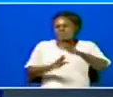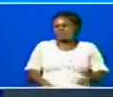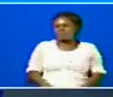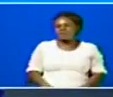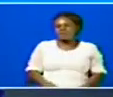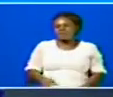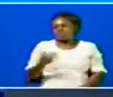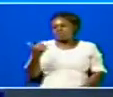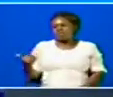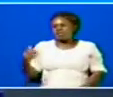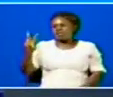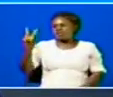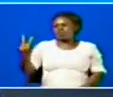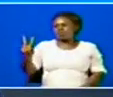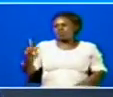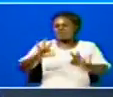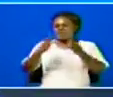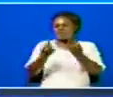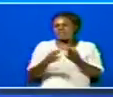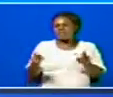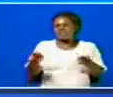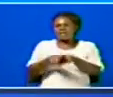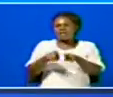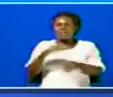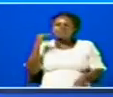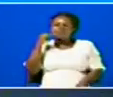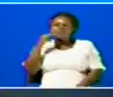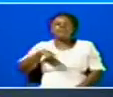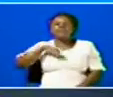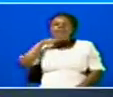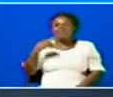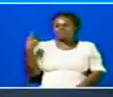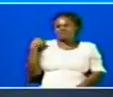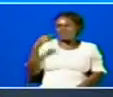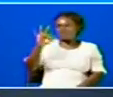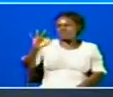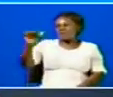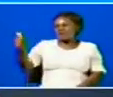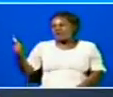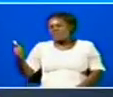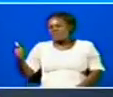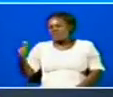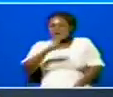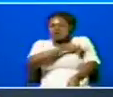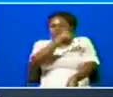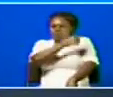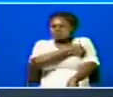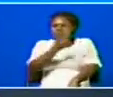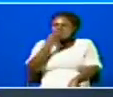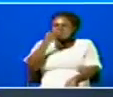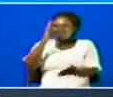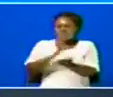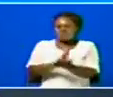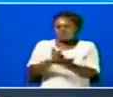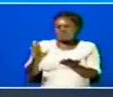In other news, two children from the same family in the county of Siaya died last night, and three others rushed to hospital after they consumed poisonous